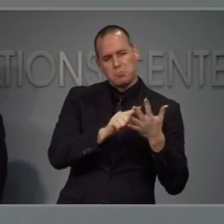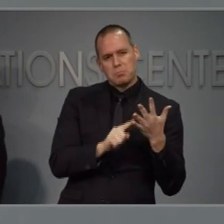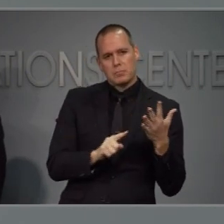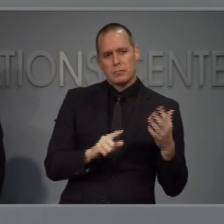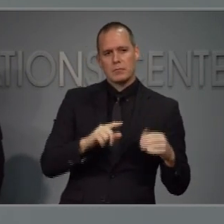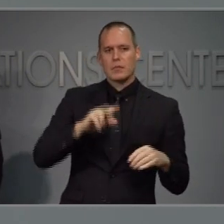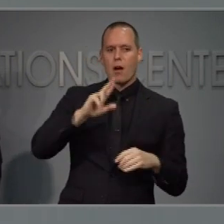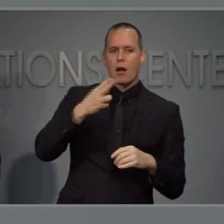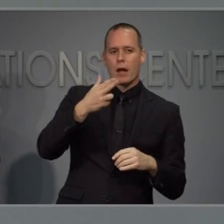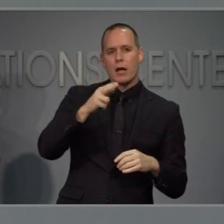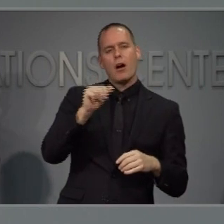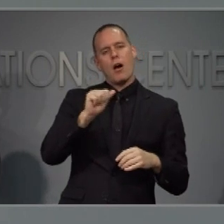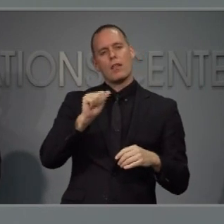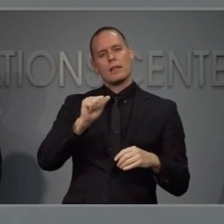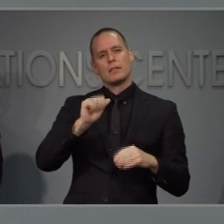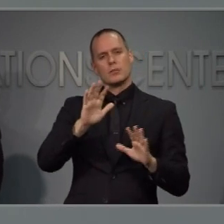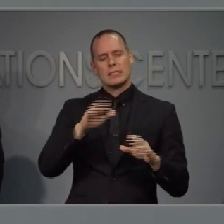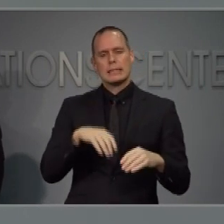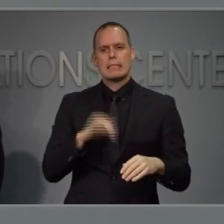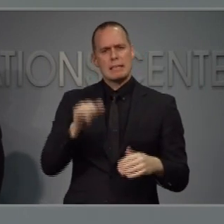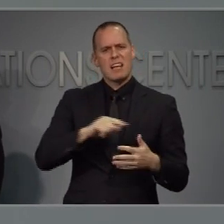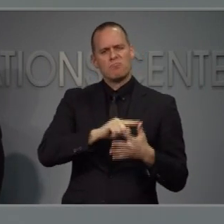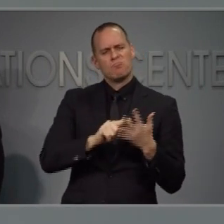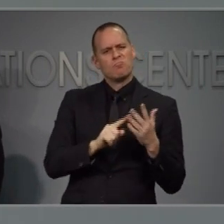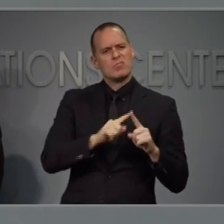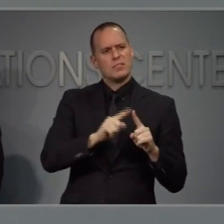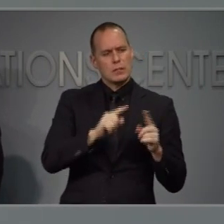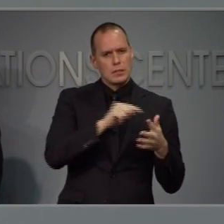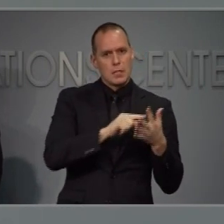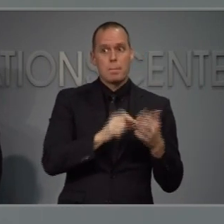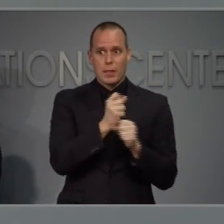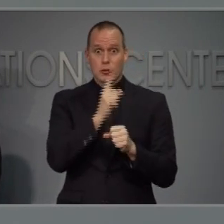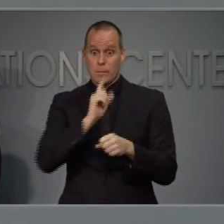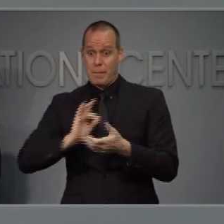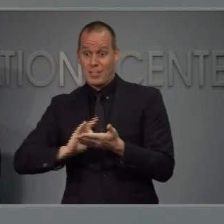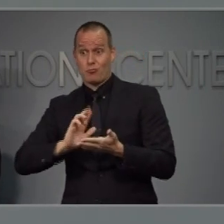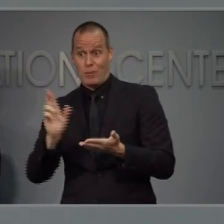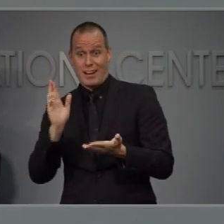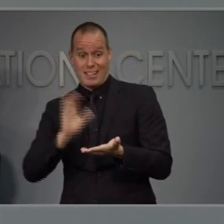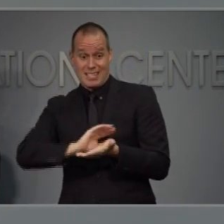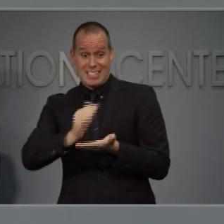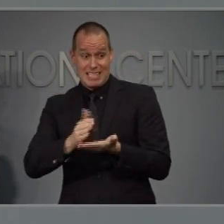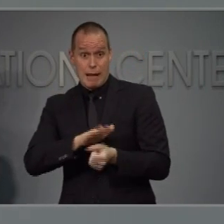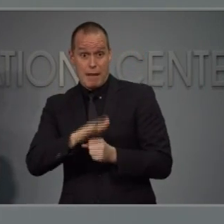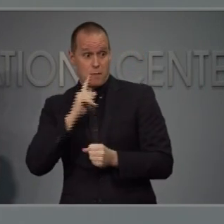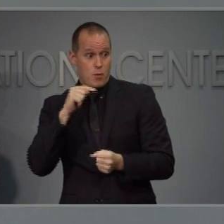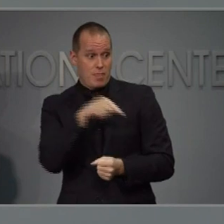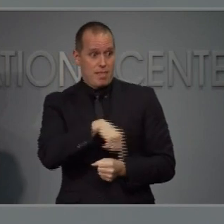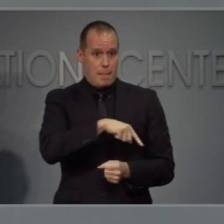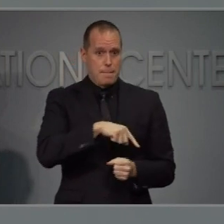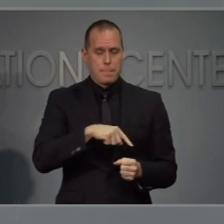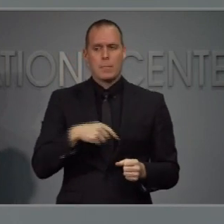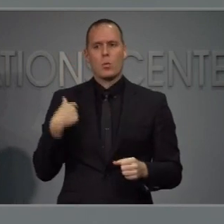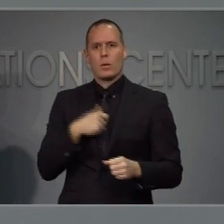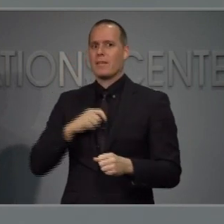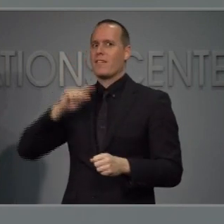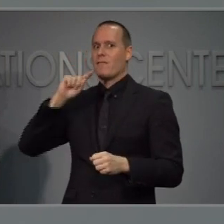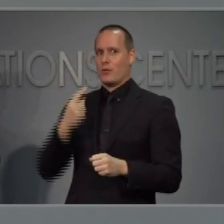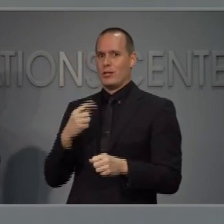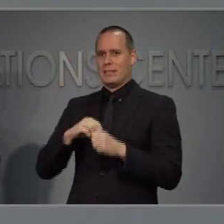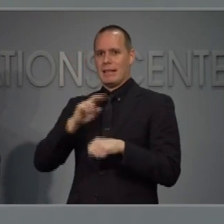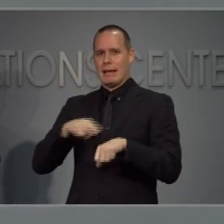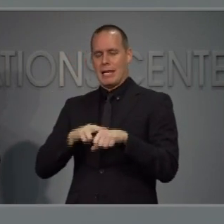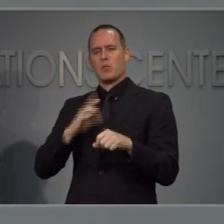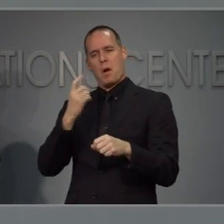diseases. And we very early worked with our medical board and the pharmacy board. They were some of the first in the nation to say, hey, we want to make sure we're